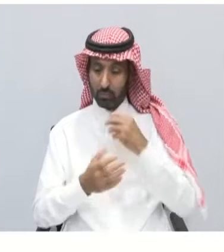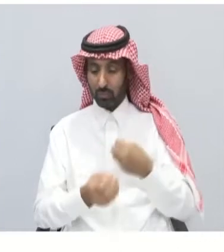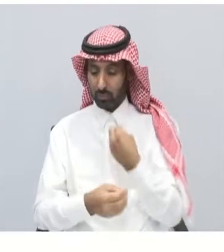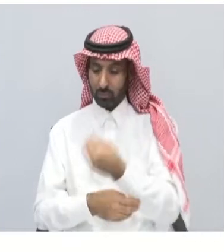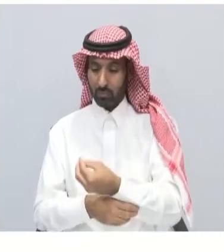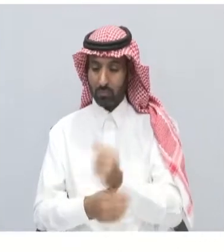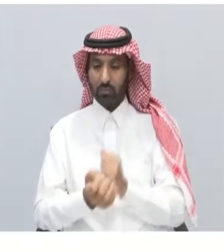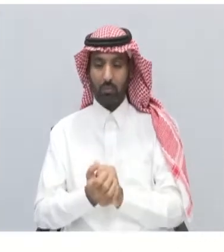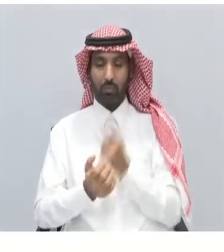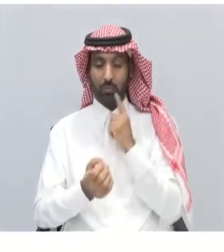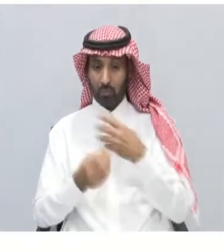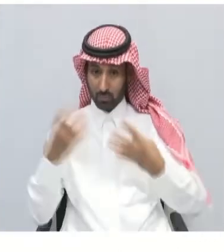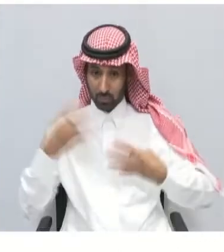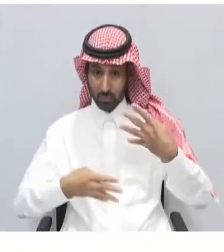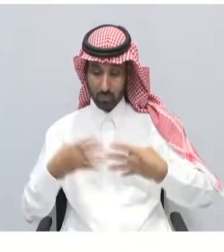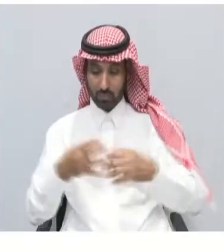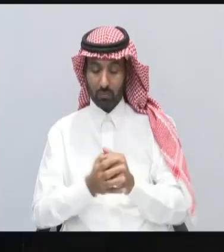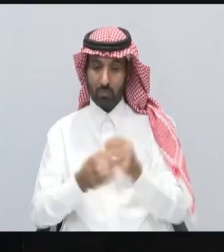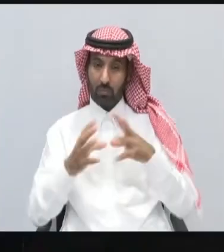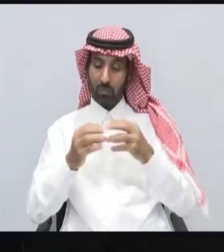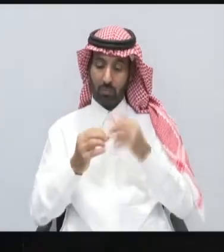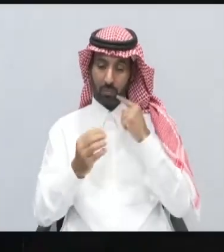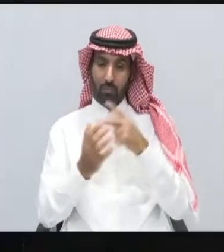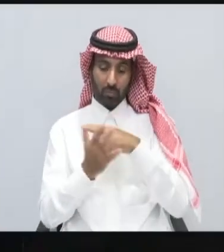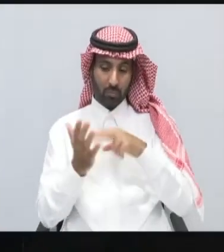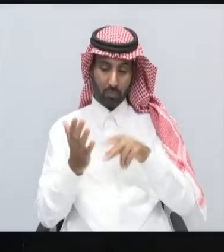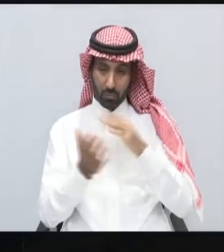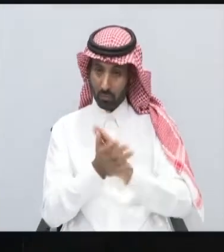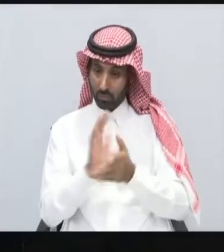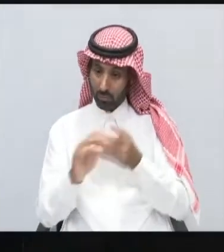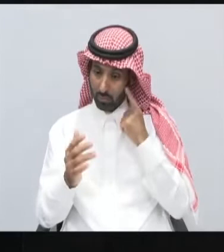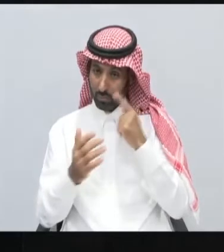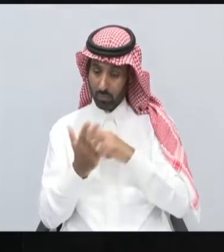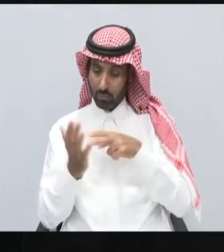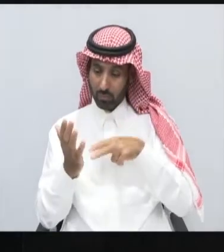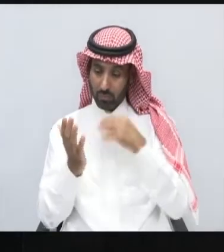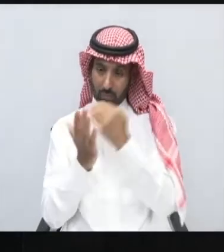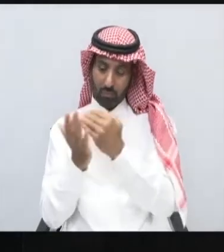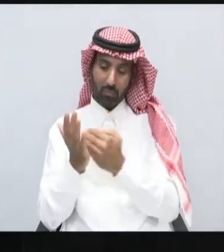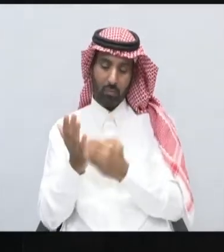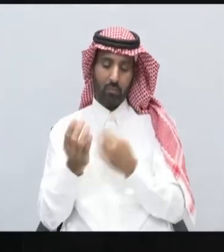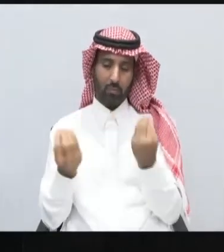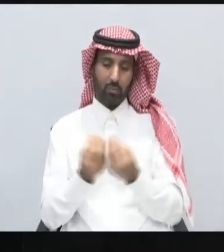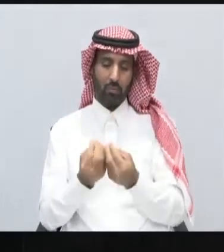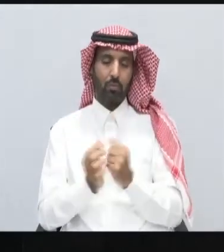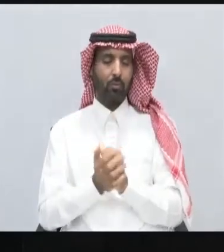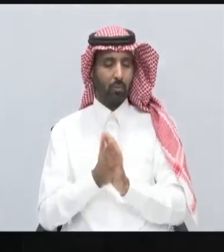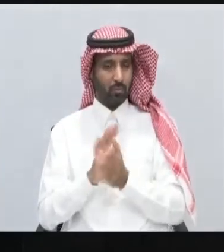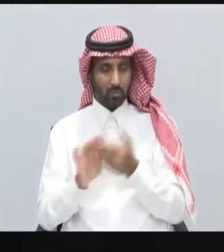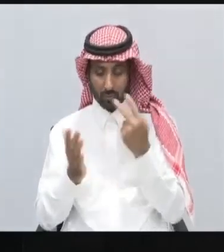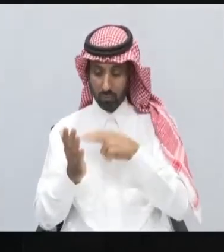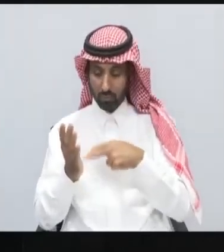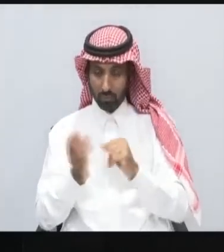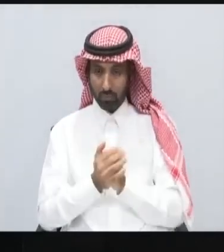So try to match it after we read the list together, after the reading,